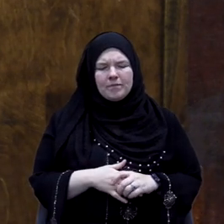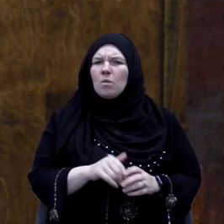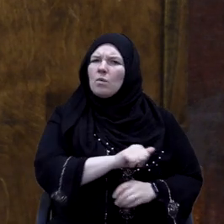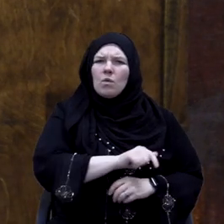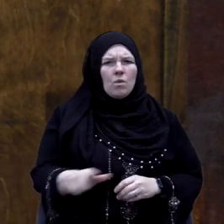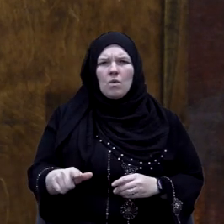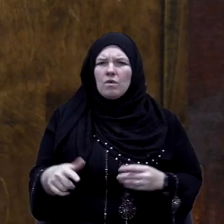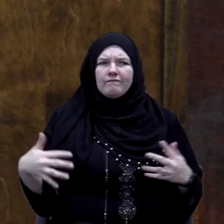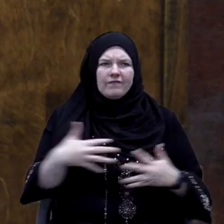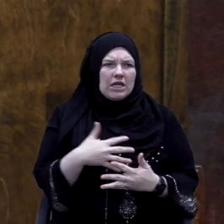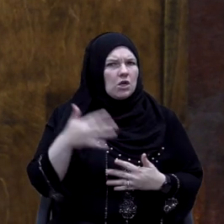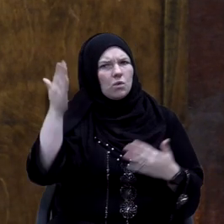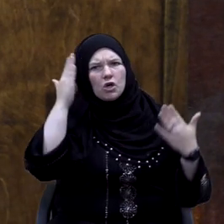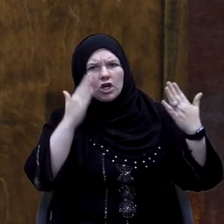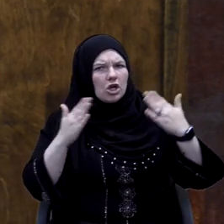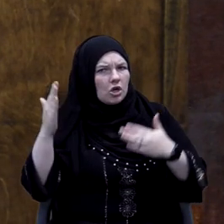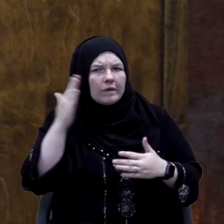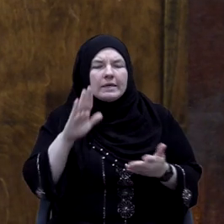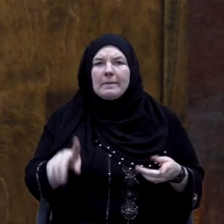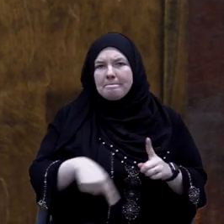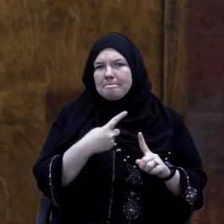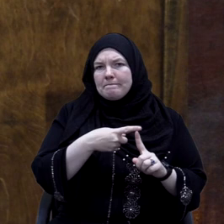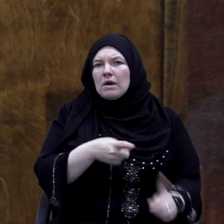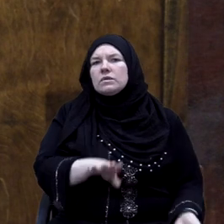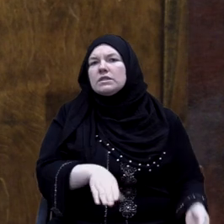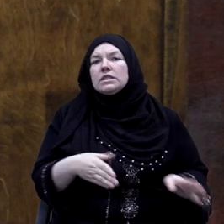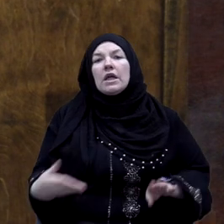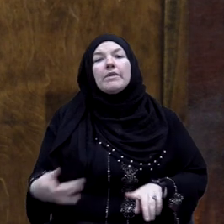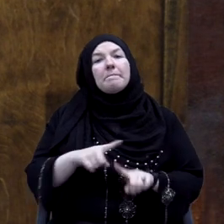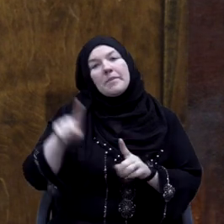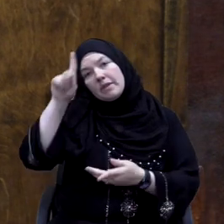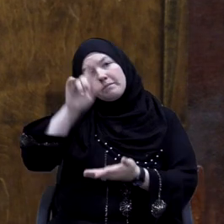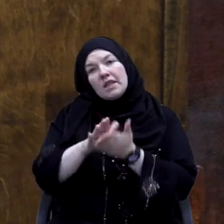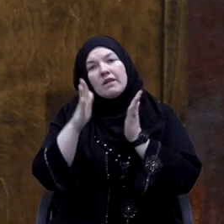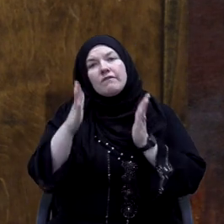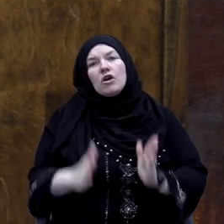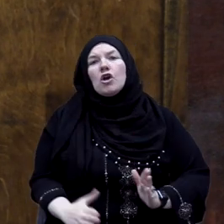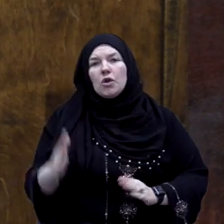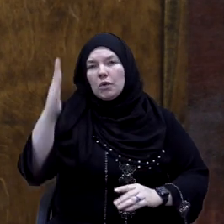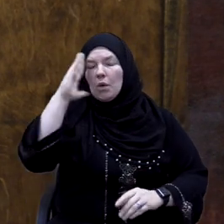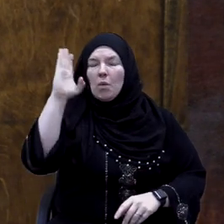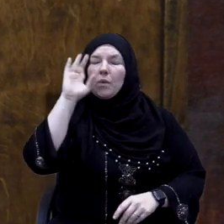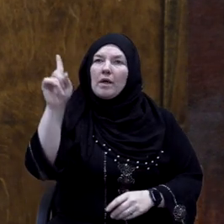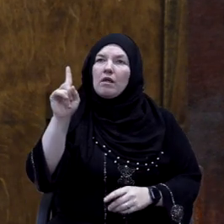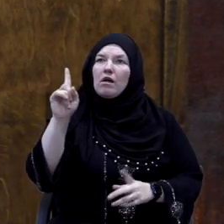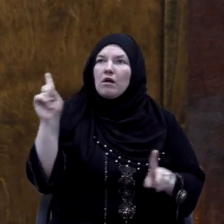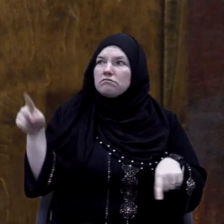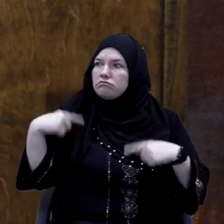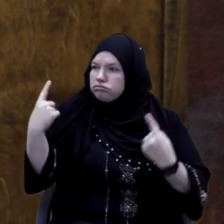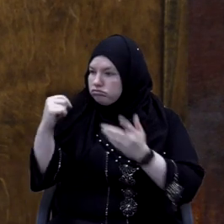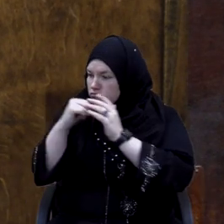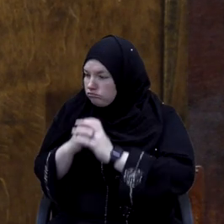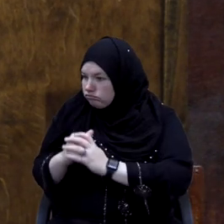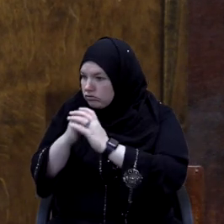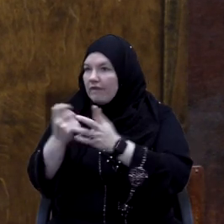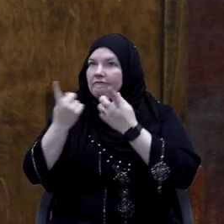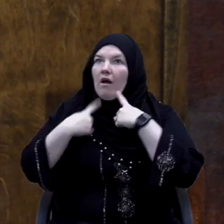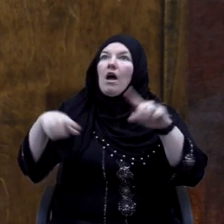We all fear death. But the believer knows that he is going to meet the one he has been worshipping for